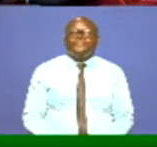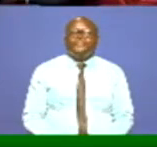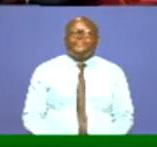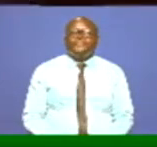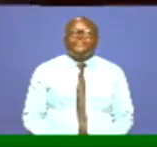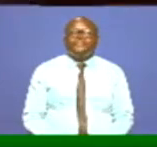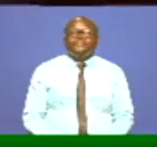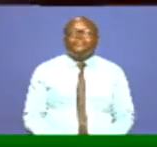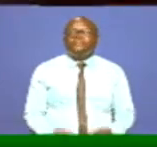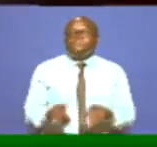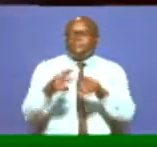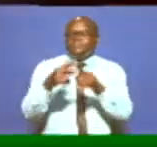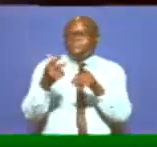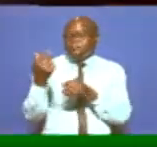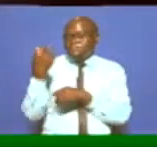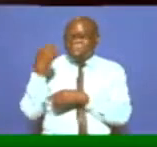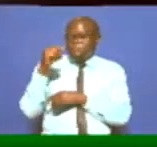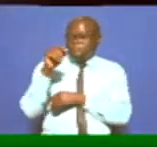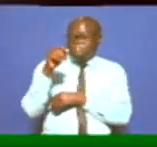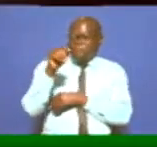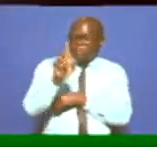We will start with